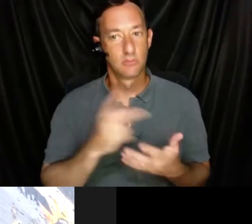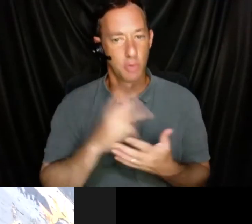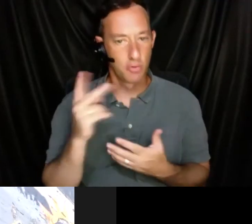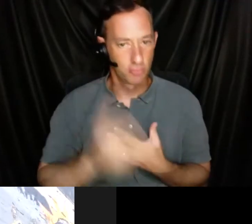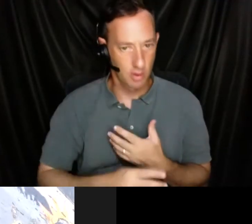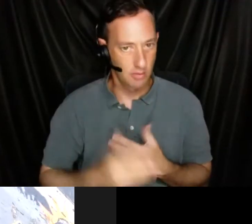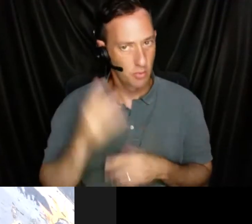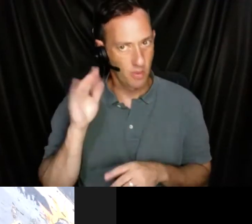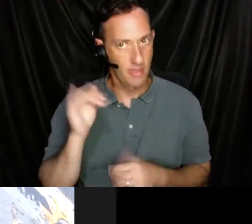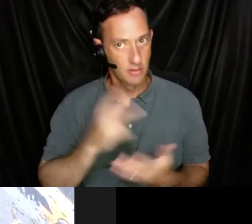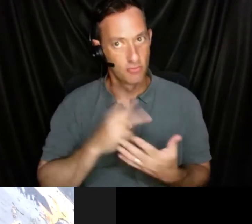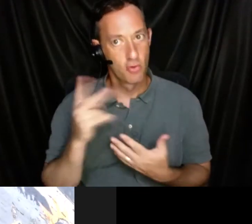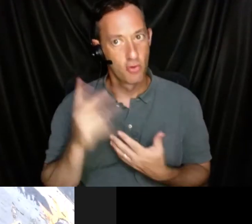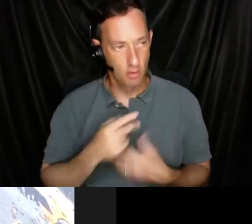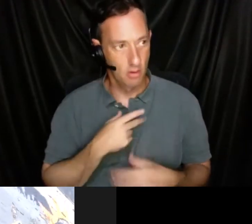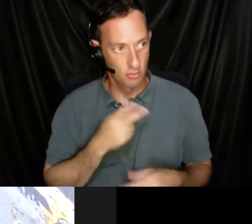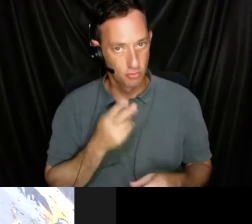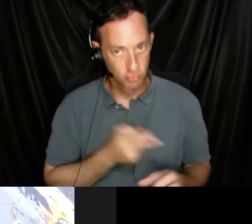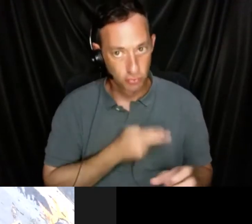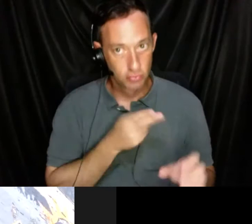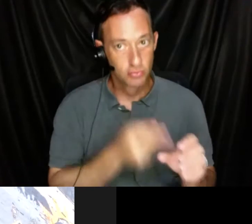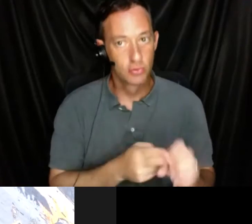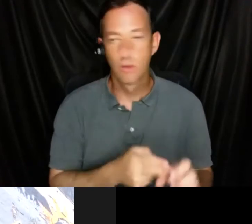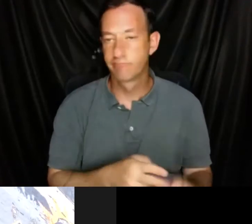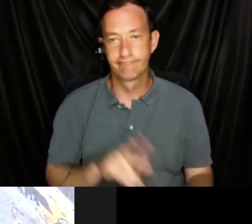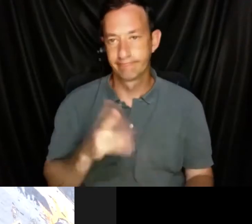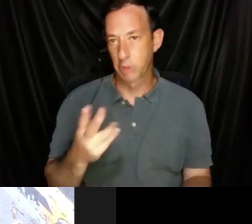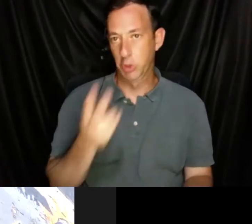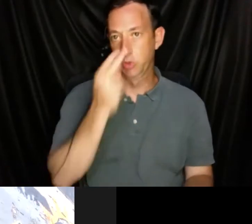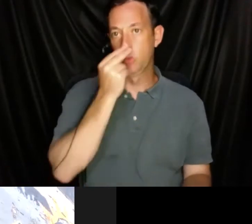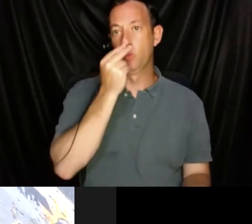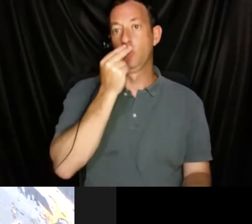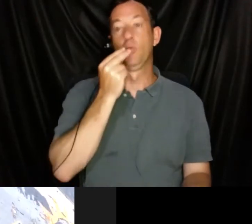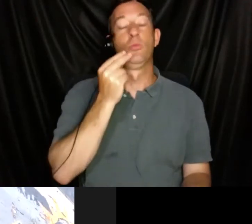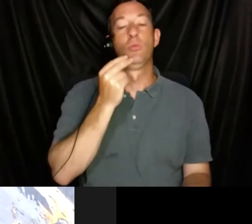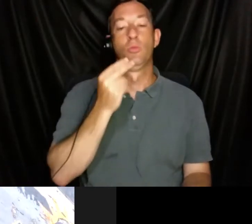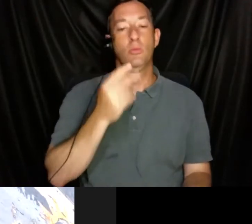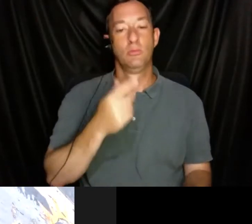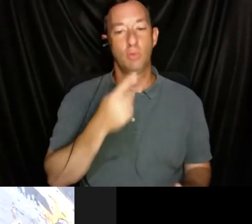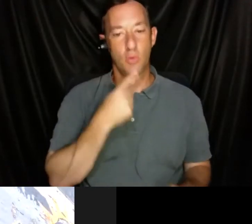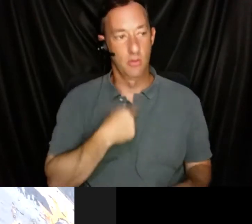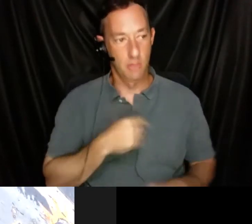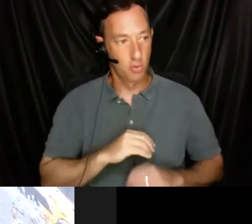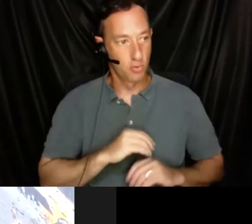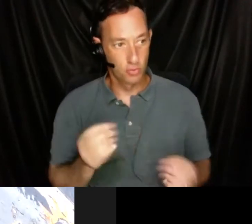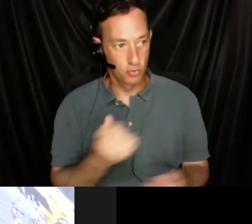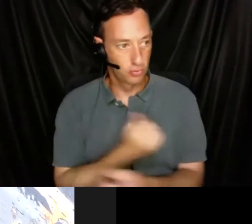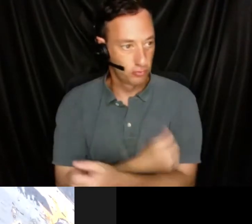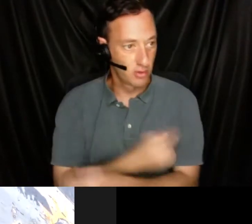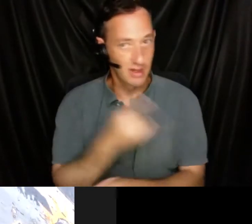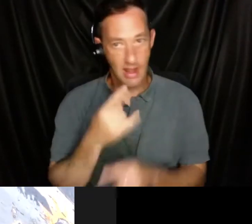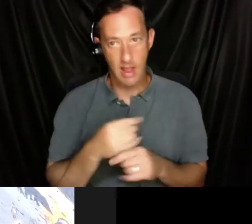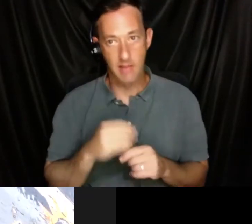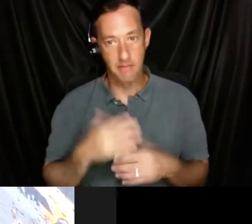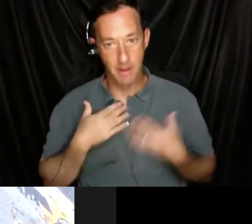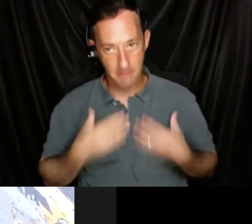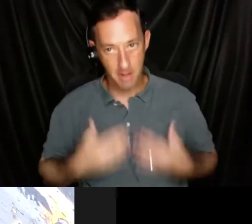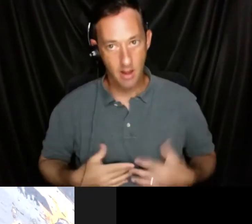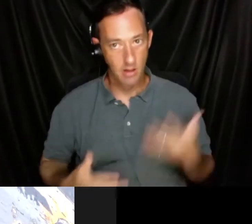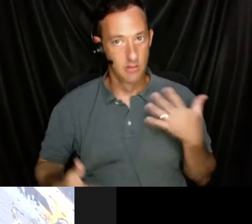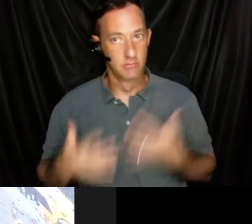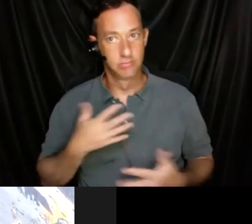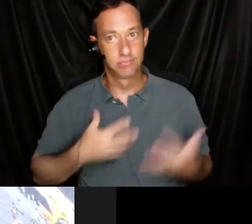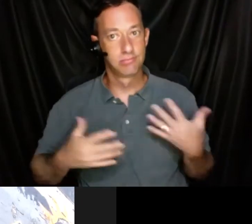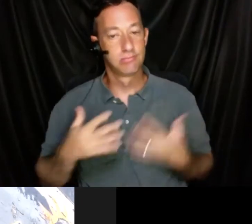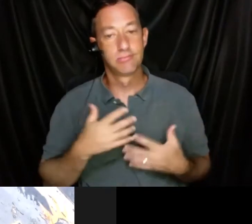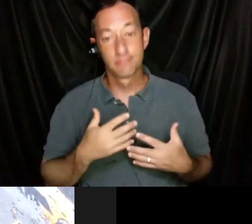a program I could get into. And he told, wouldn't let me in it because he told me that I had no drugs or no alcohol in my system. And